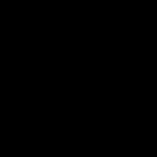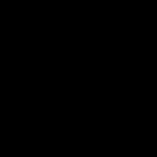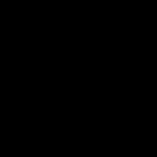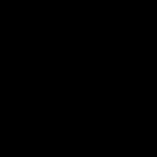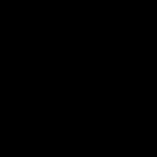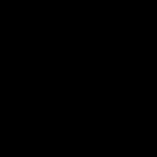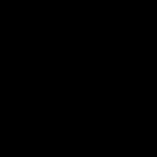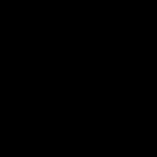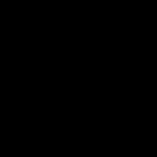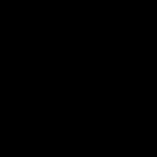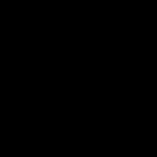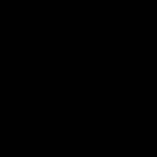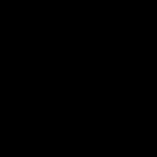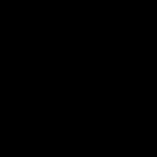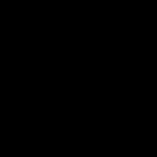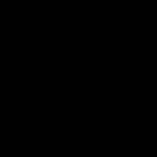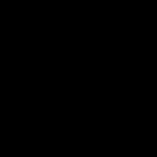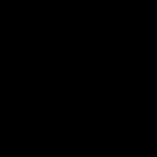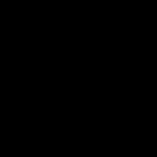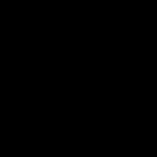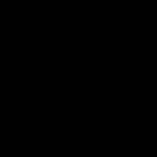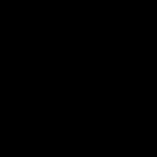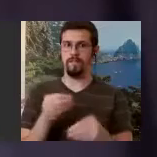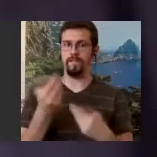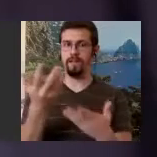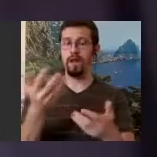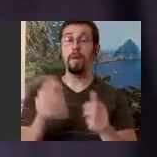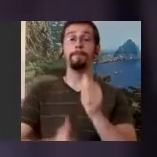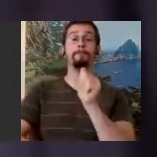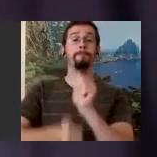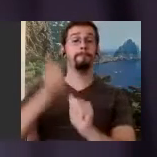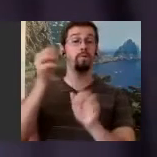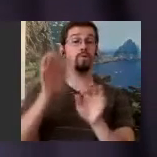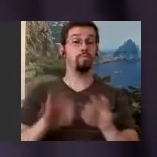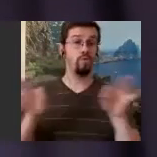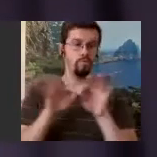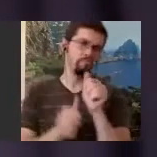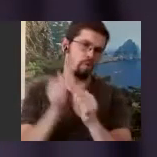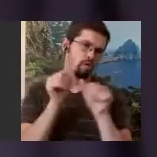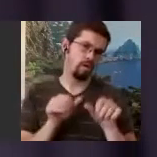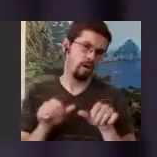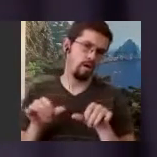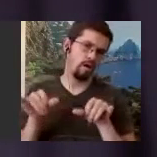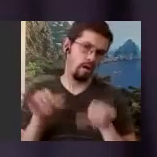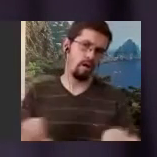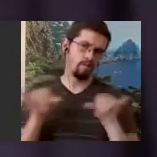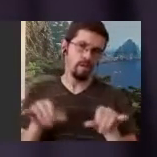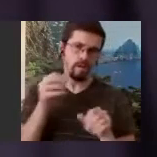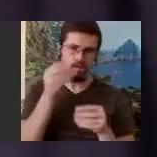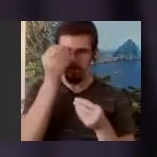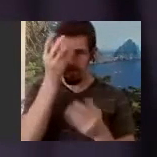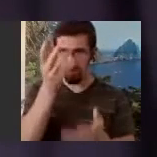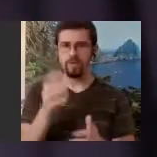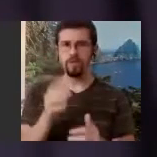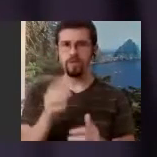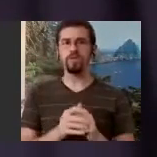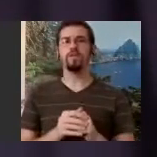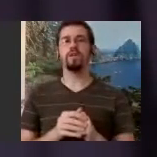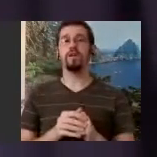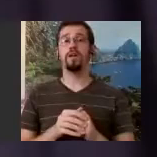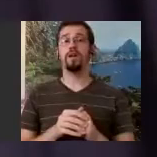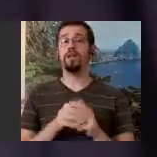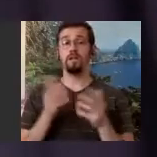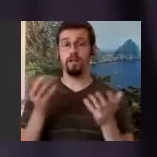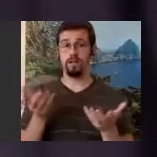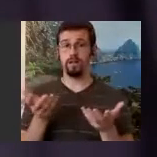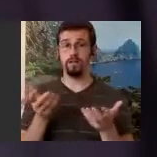conveys. Most importantly and most commonly, the information that's conveyed is pitch and